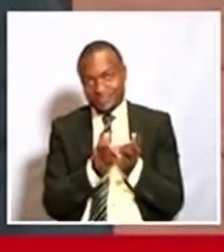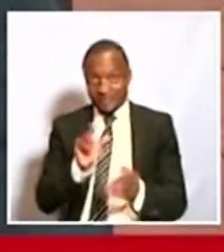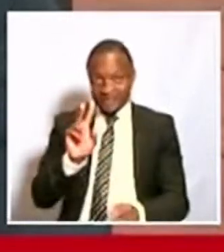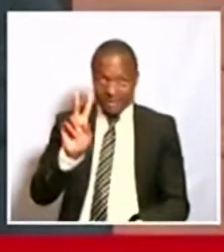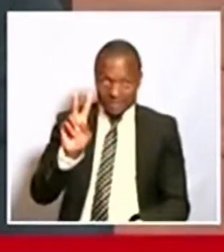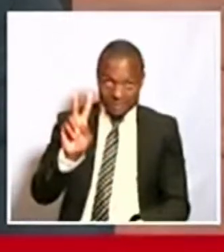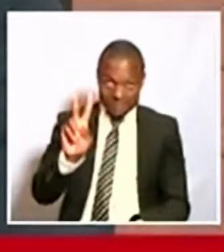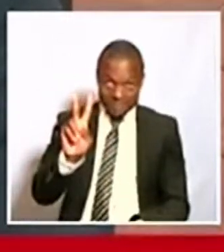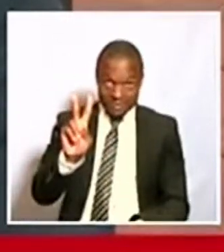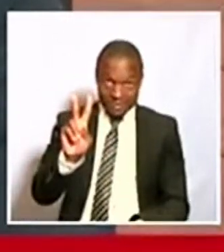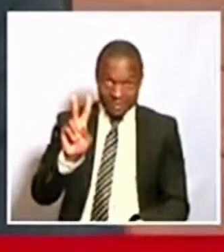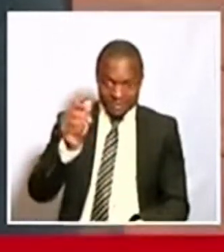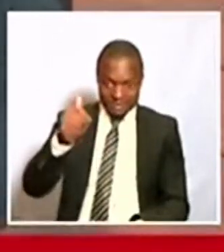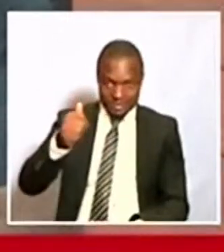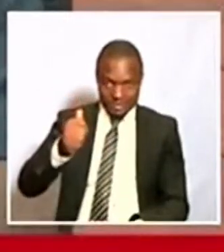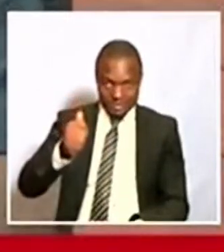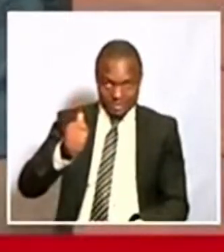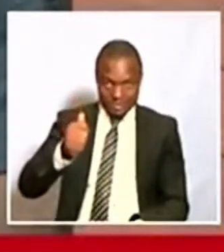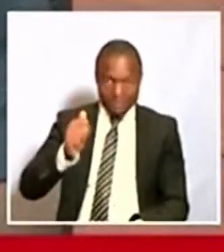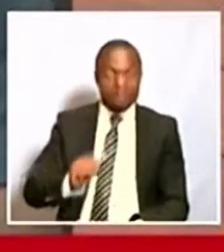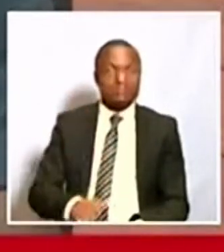VA,